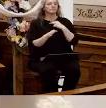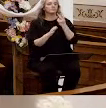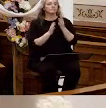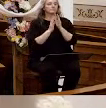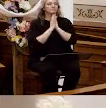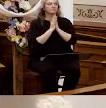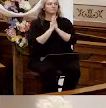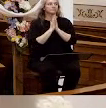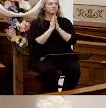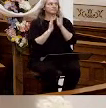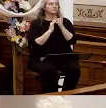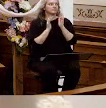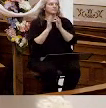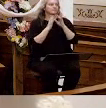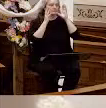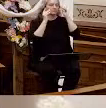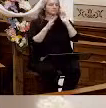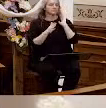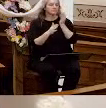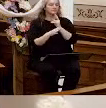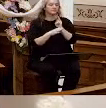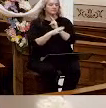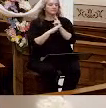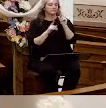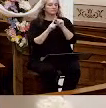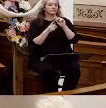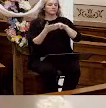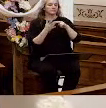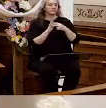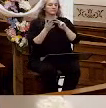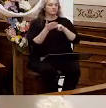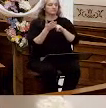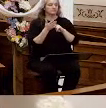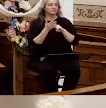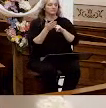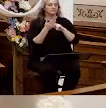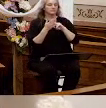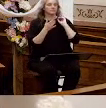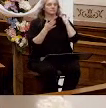prayer Jesus taught us, using the words most meaningful to each of us.